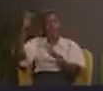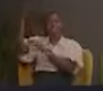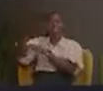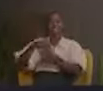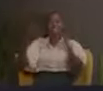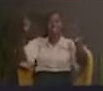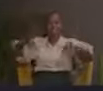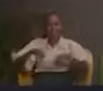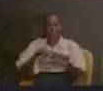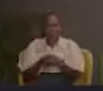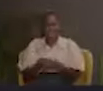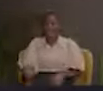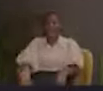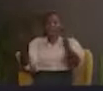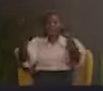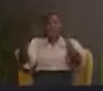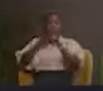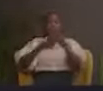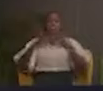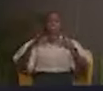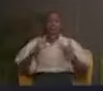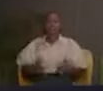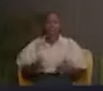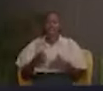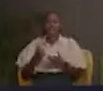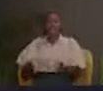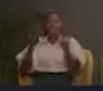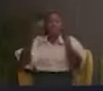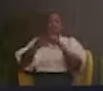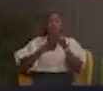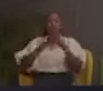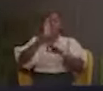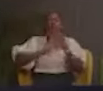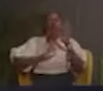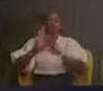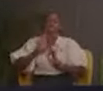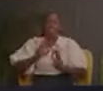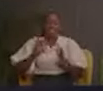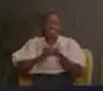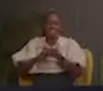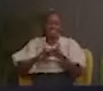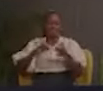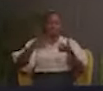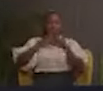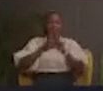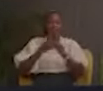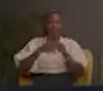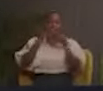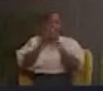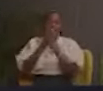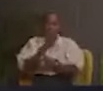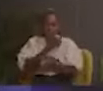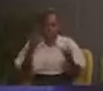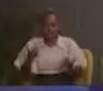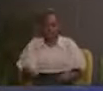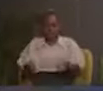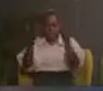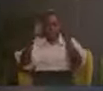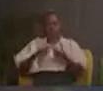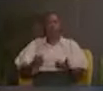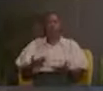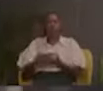Amplified says, arise from the depression and the prostration that circumstances have kept you. Rise to a new light.